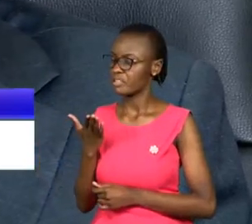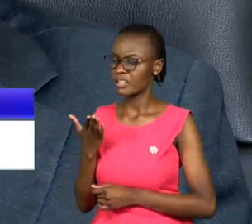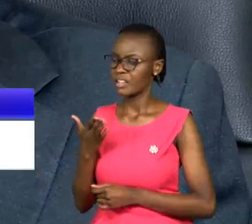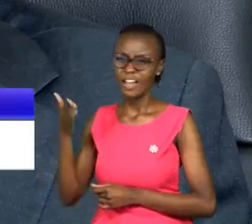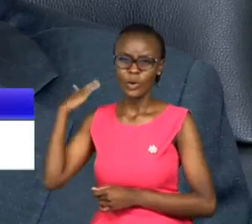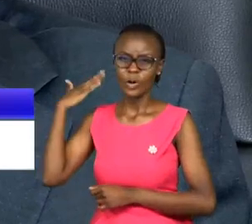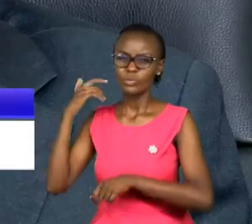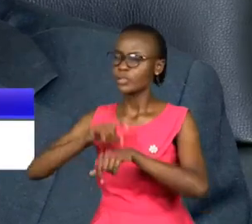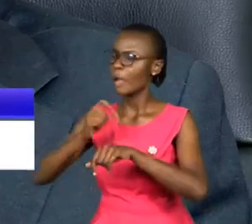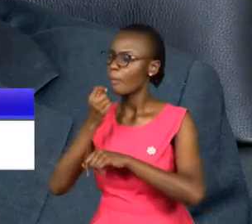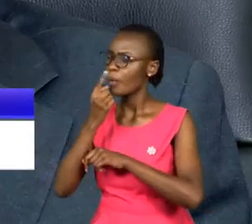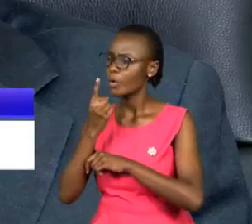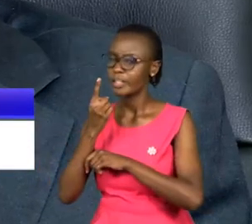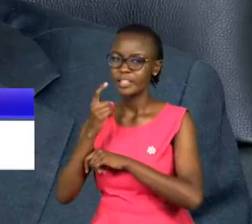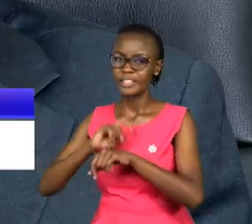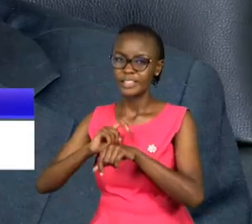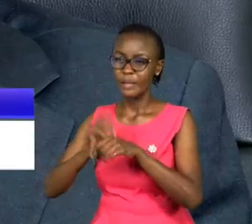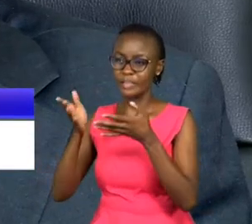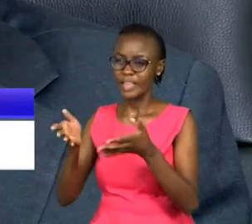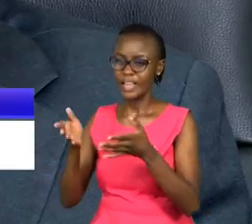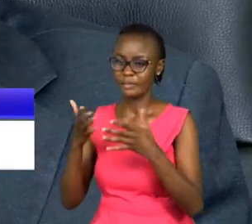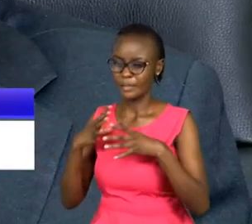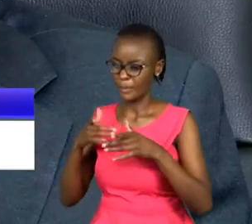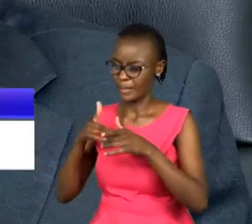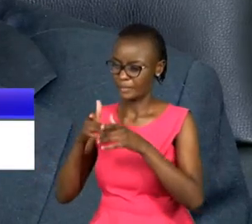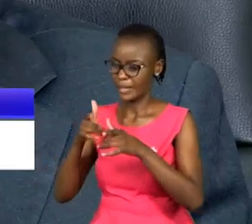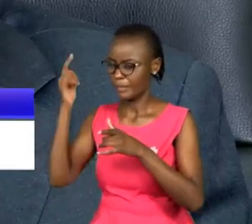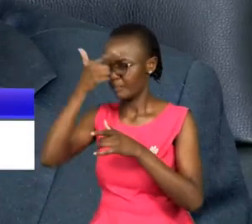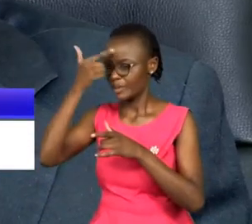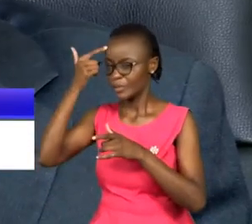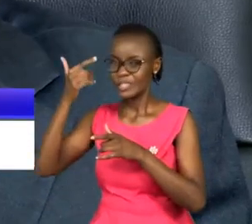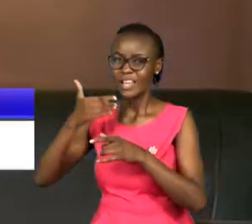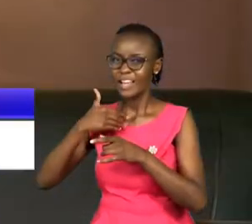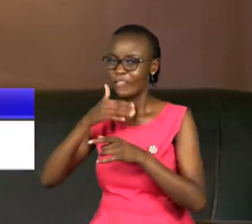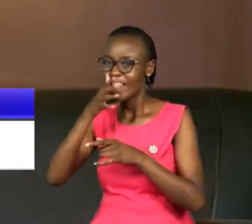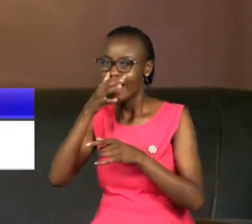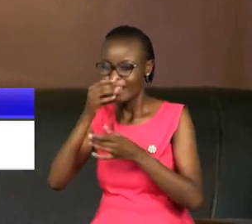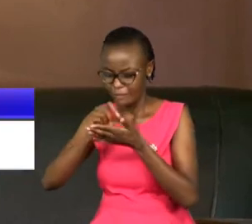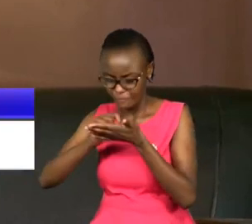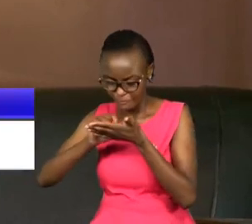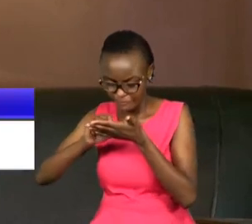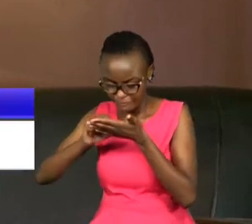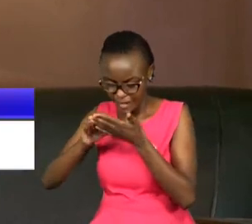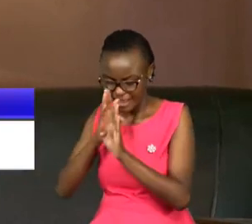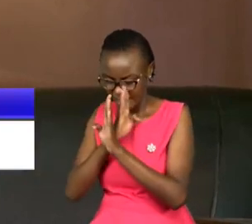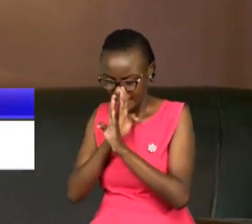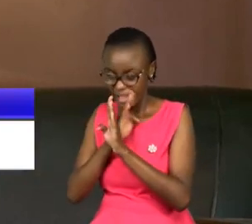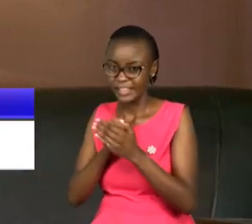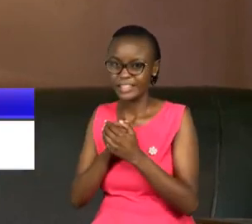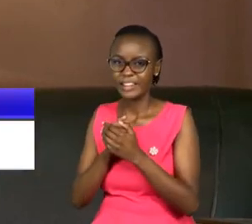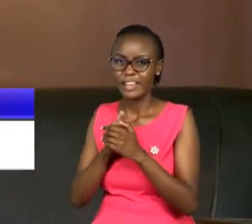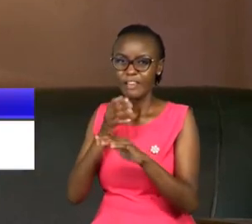during Moi's time, when people were being accused of carrying these illegal publications.